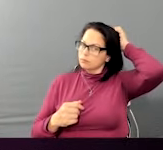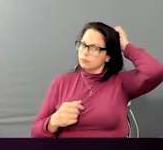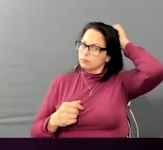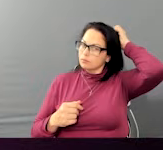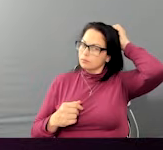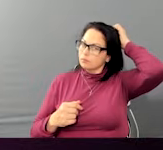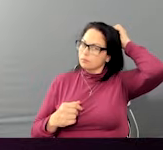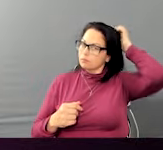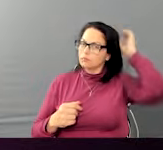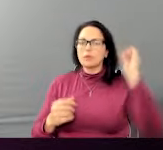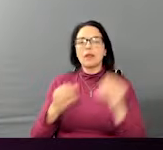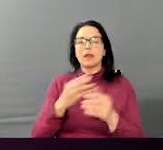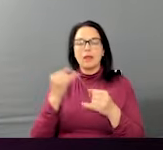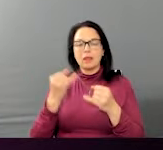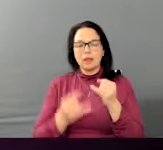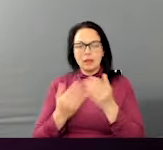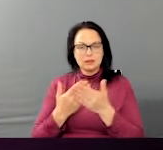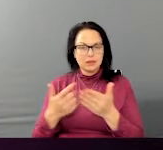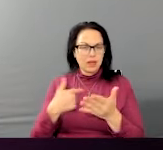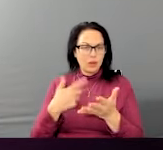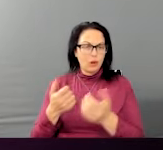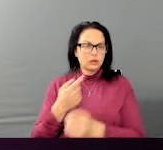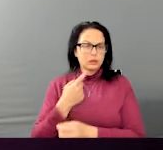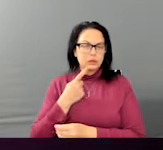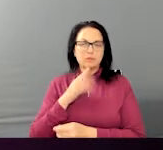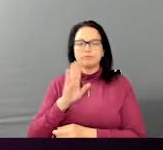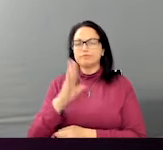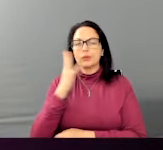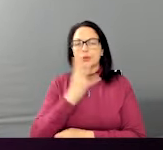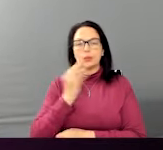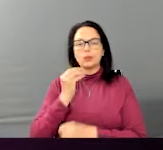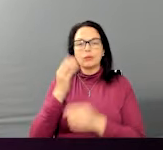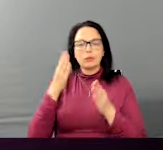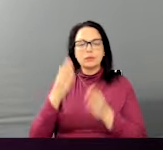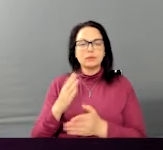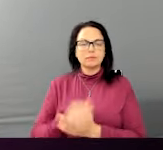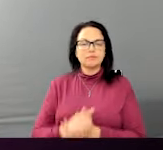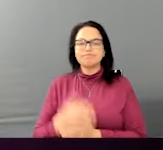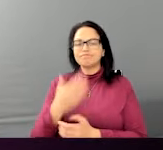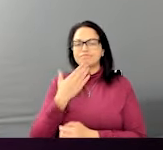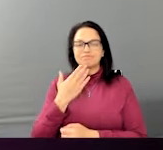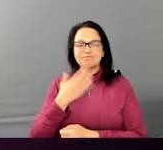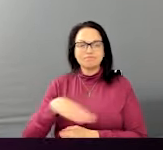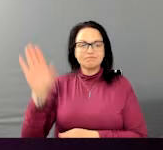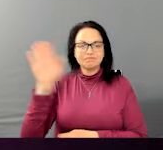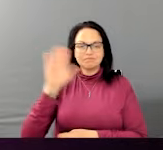thing that I want to say is you're a beautiful person. Thank you.